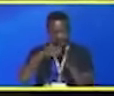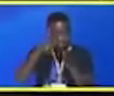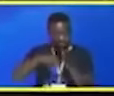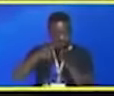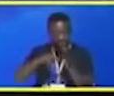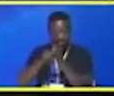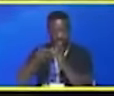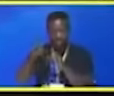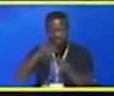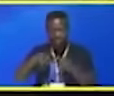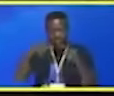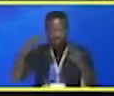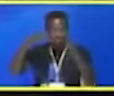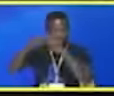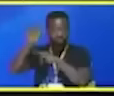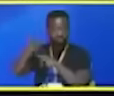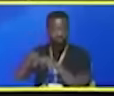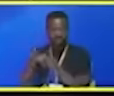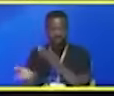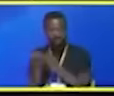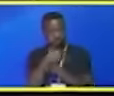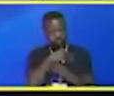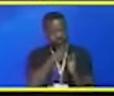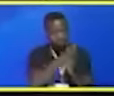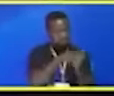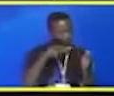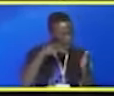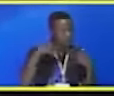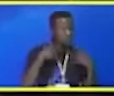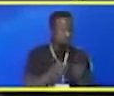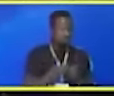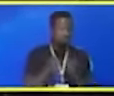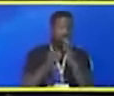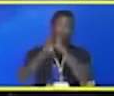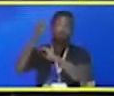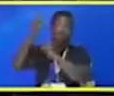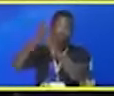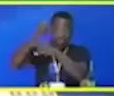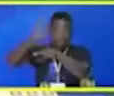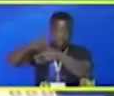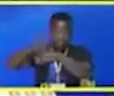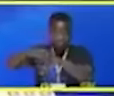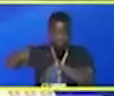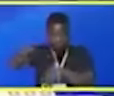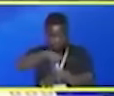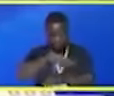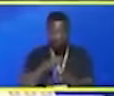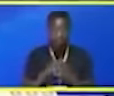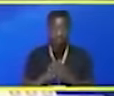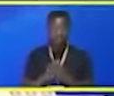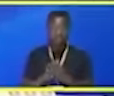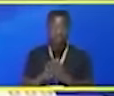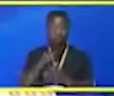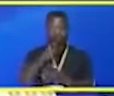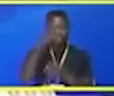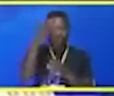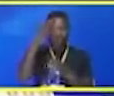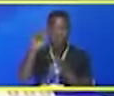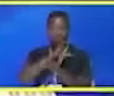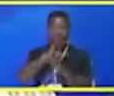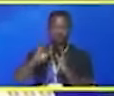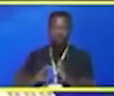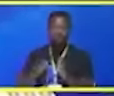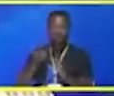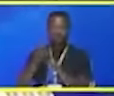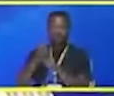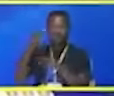about revelation and prophecy. Go back to your Bible and read it well. God is calling you. You don't know a Christian just by